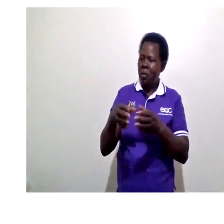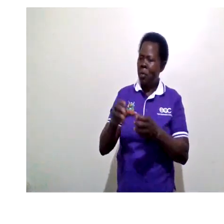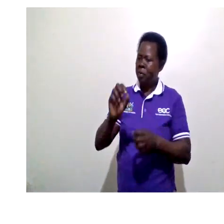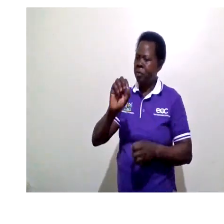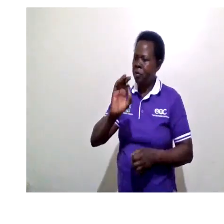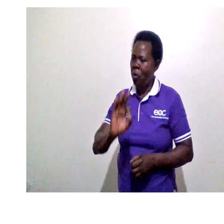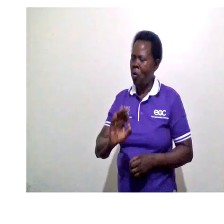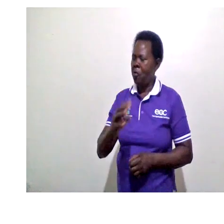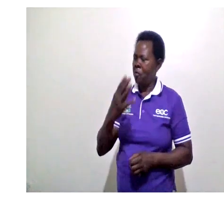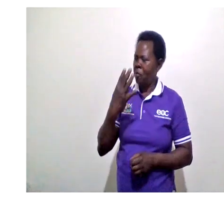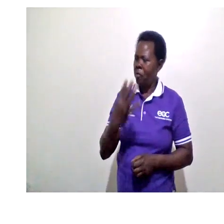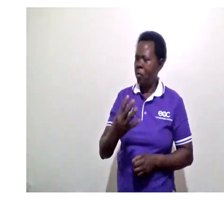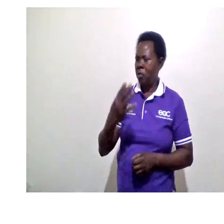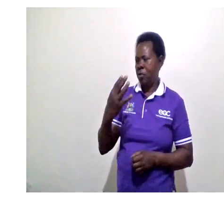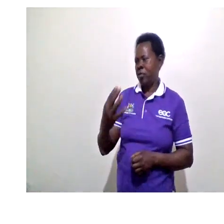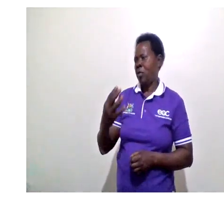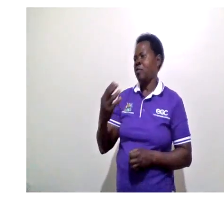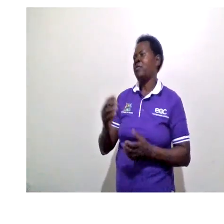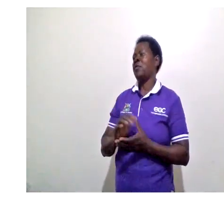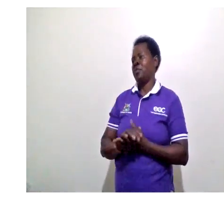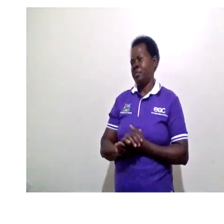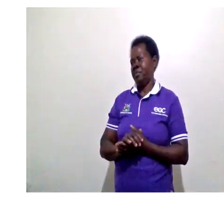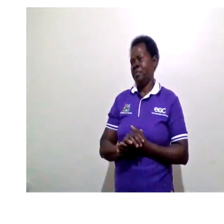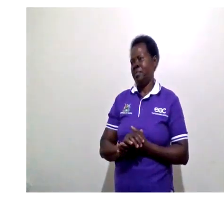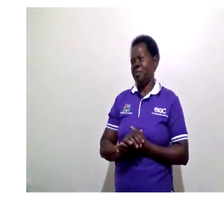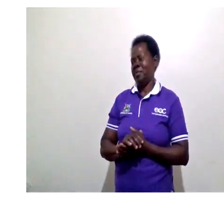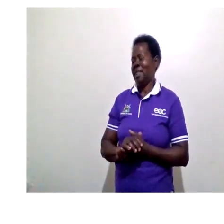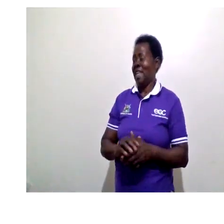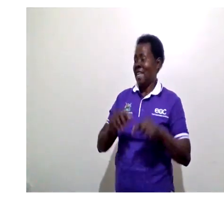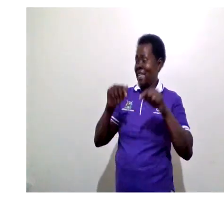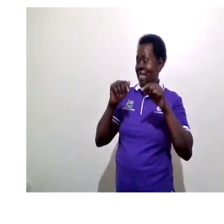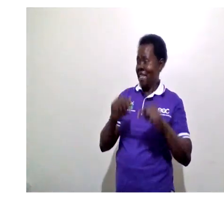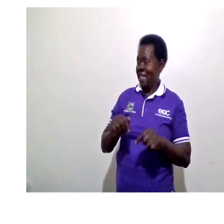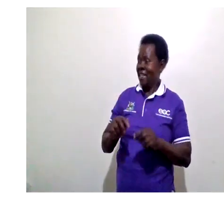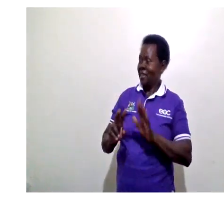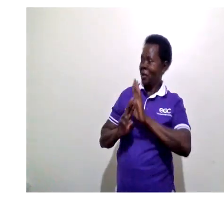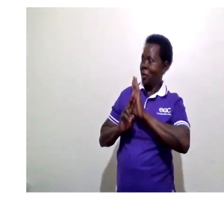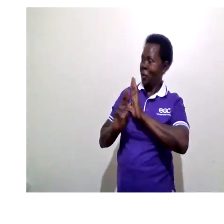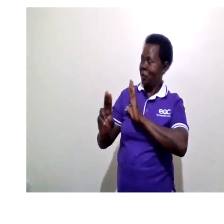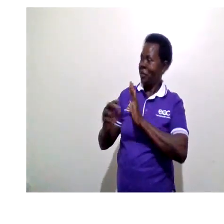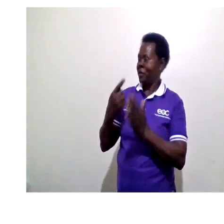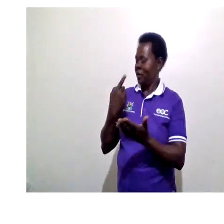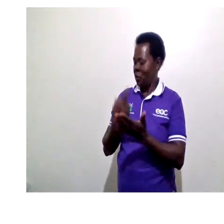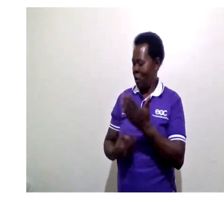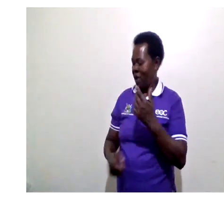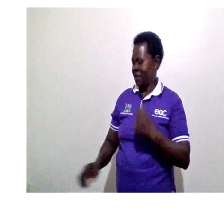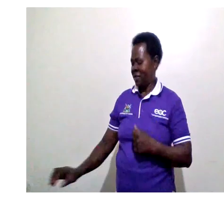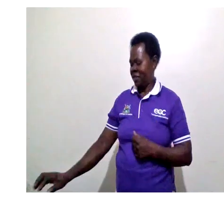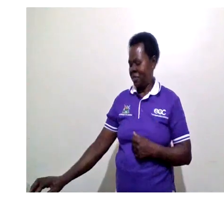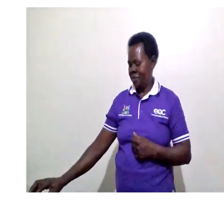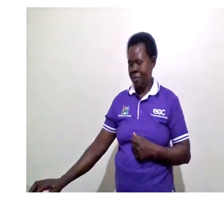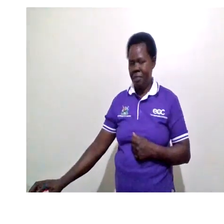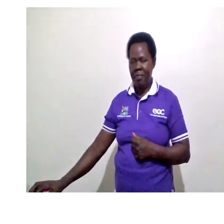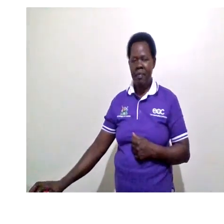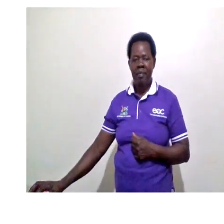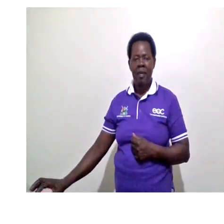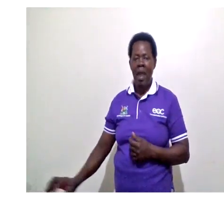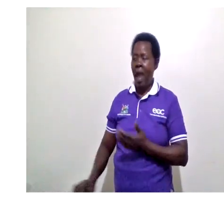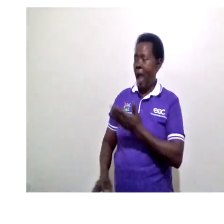in groups of 4, 4, 4. These represent